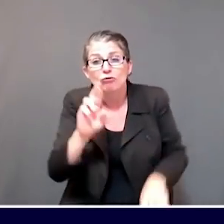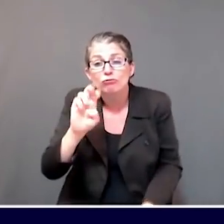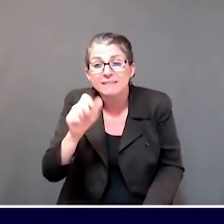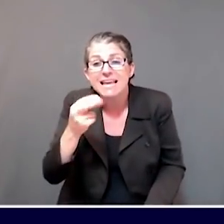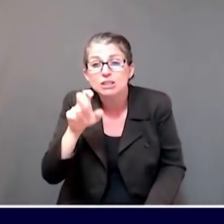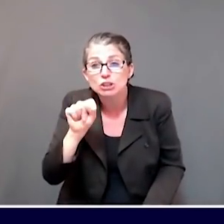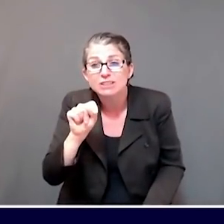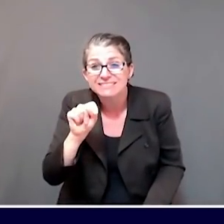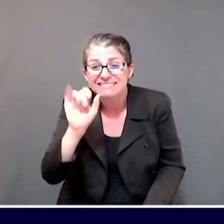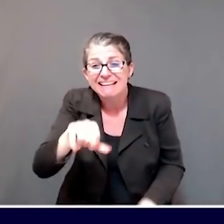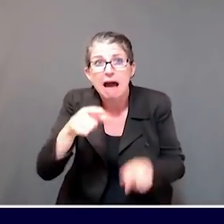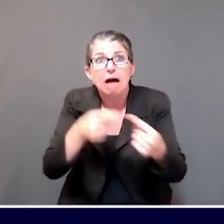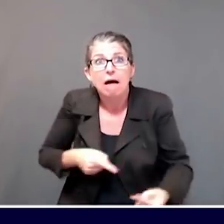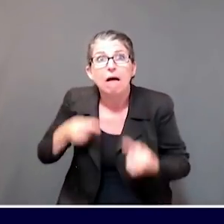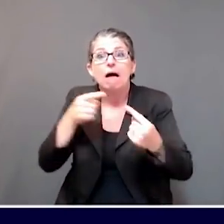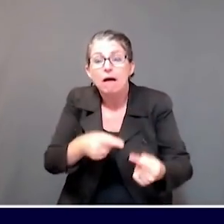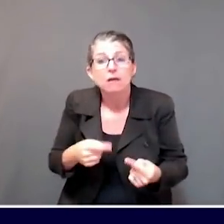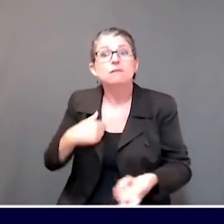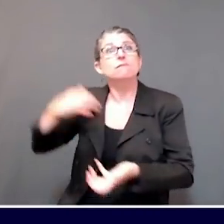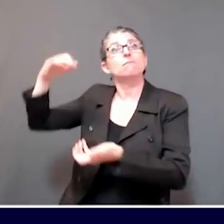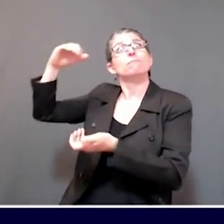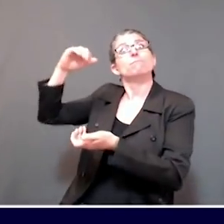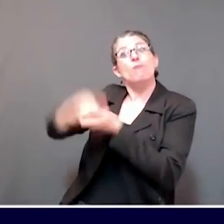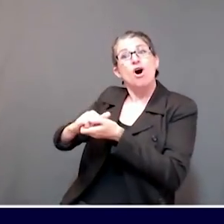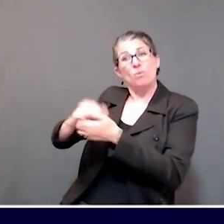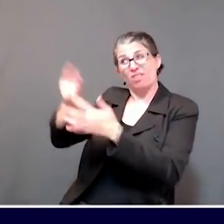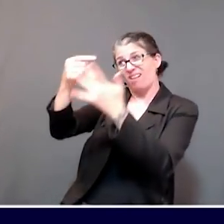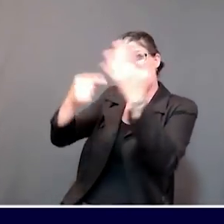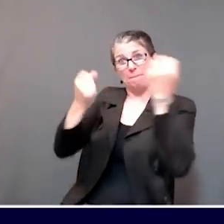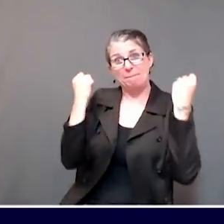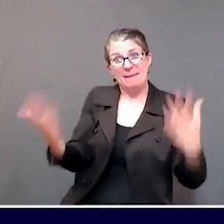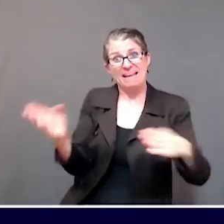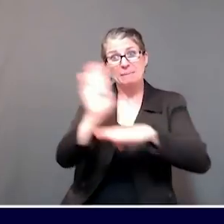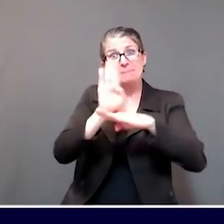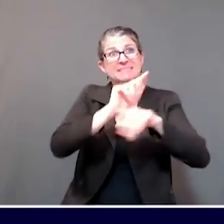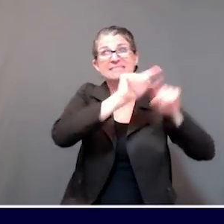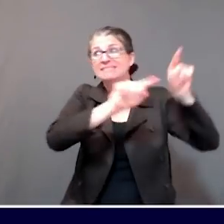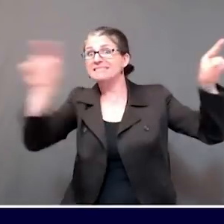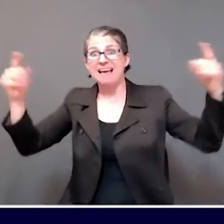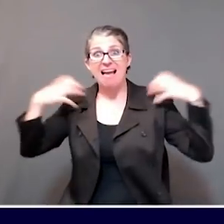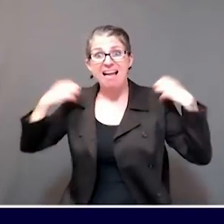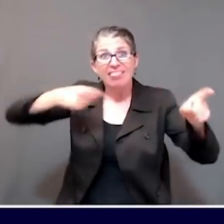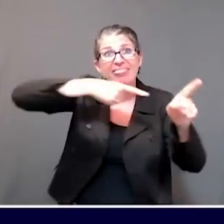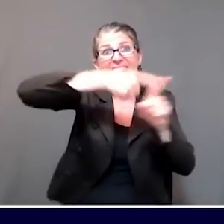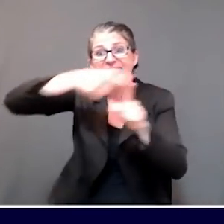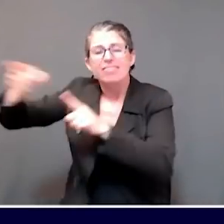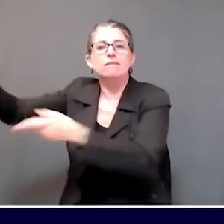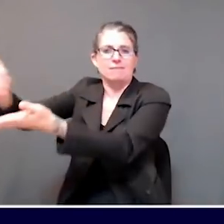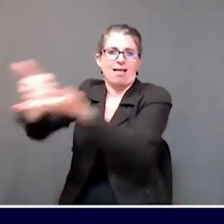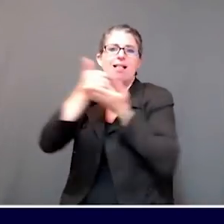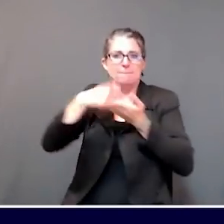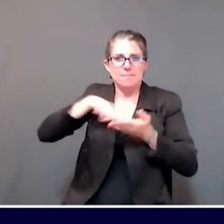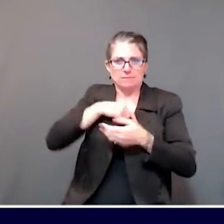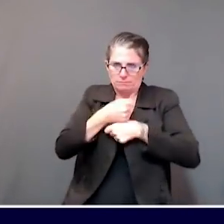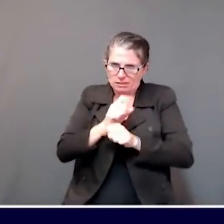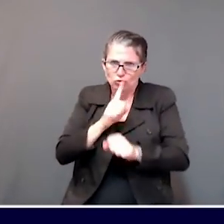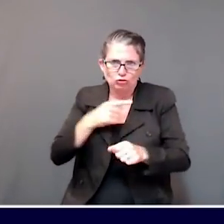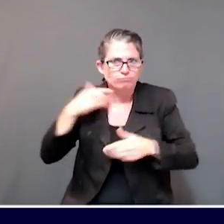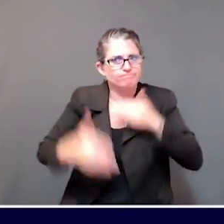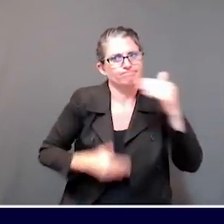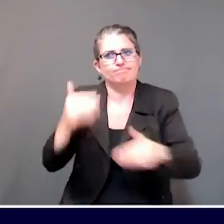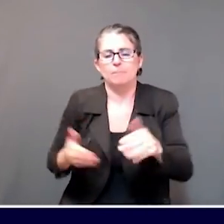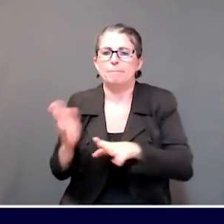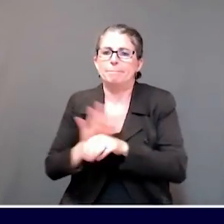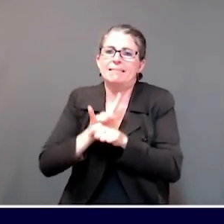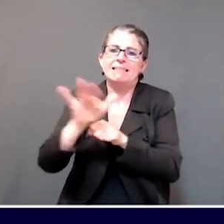health of Maine people and visitors. These 18 sites complement roughly 40 current sites that